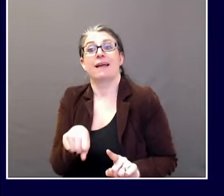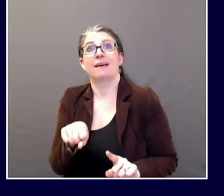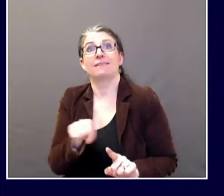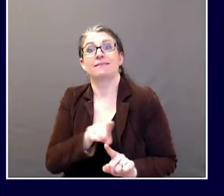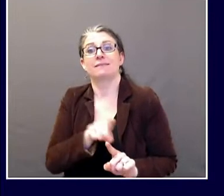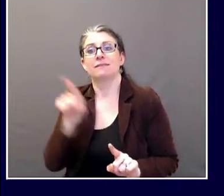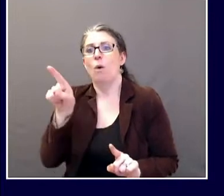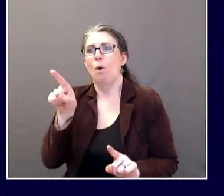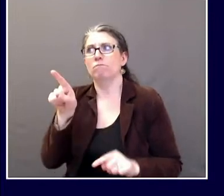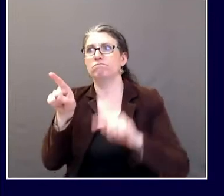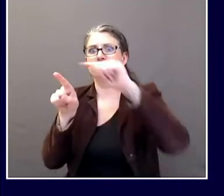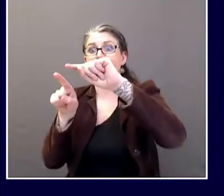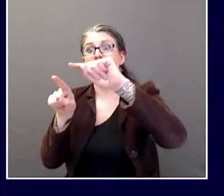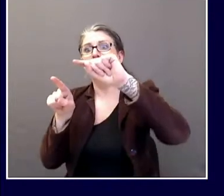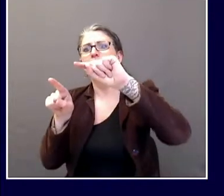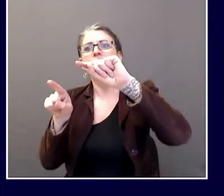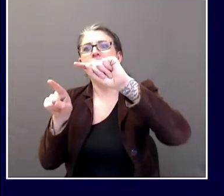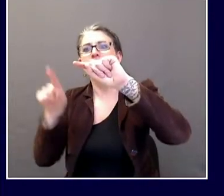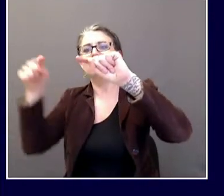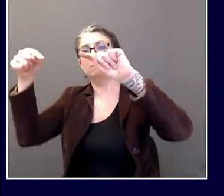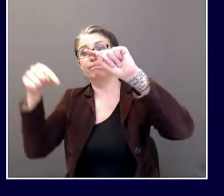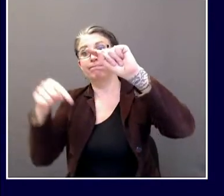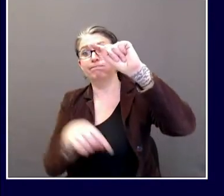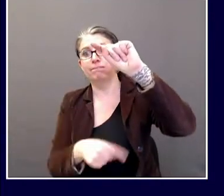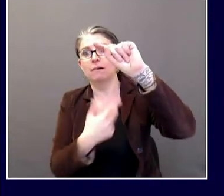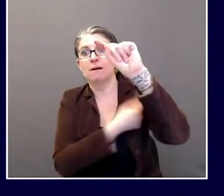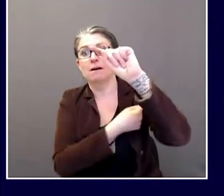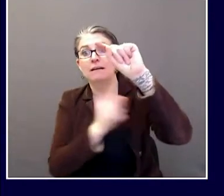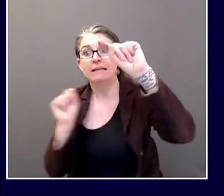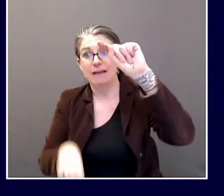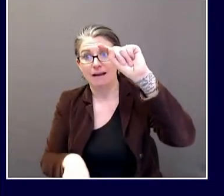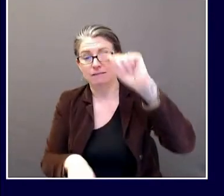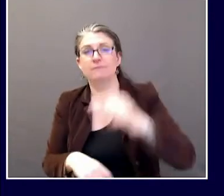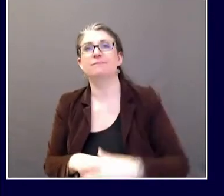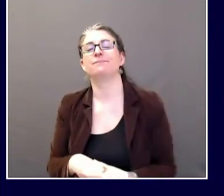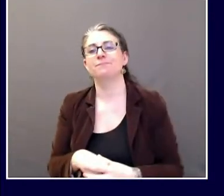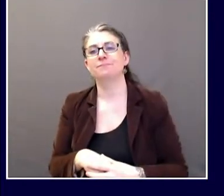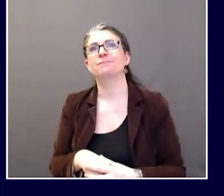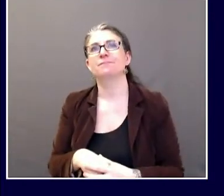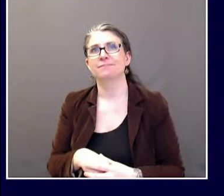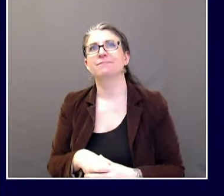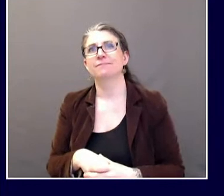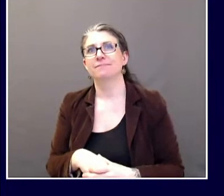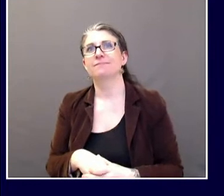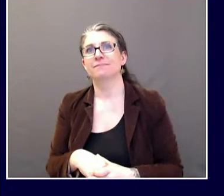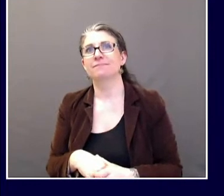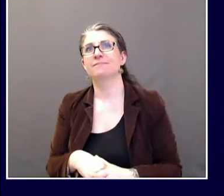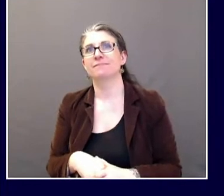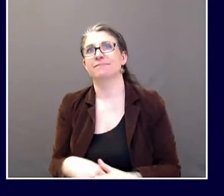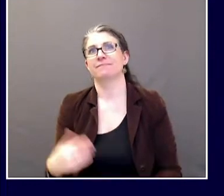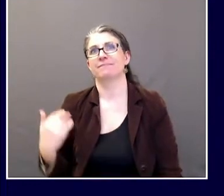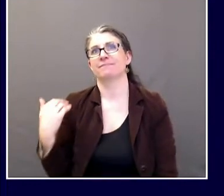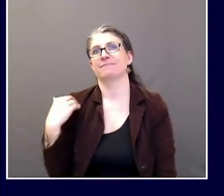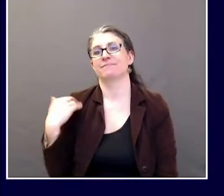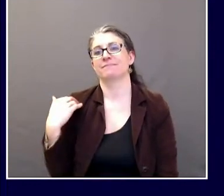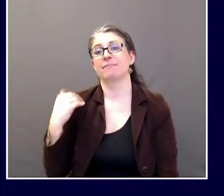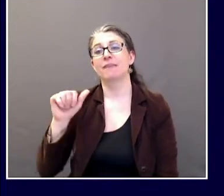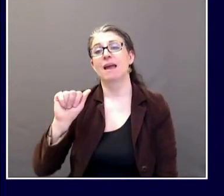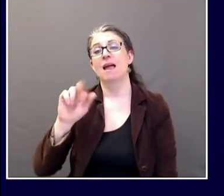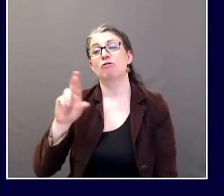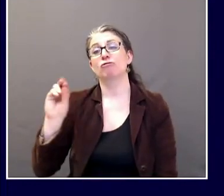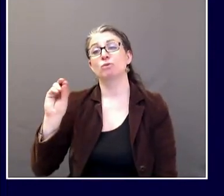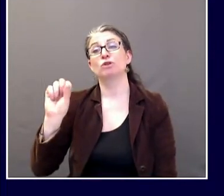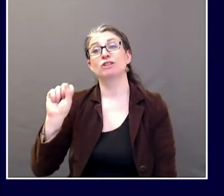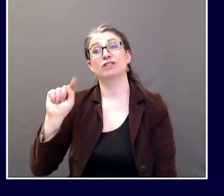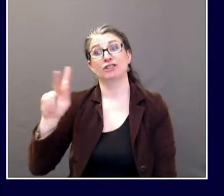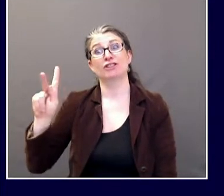dose. I got an email from a physician in Aroostook County over the weekend, or a hospital administrator saying, yeah, we